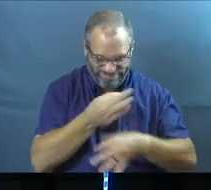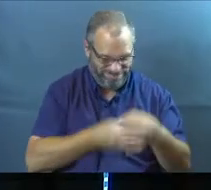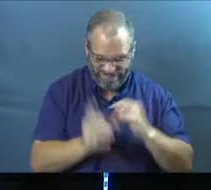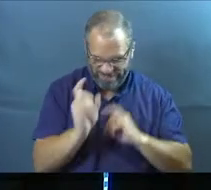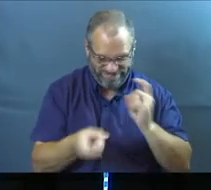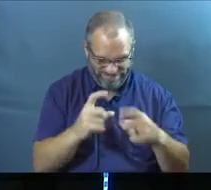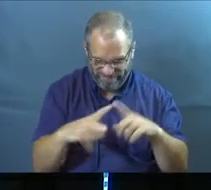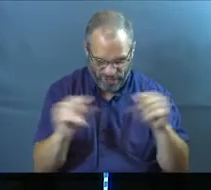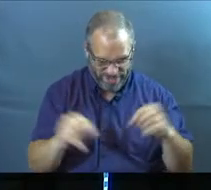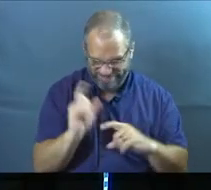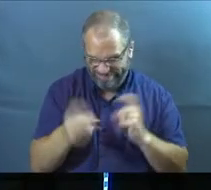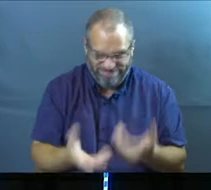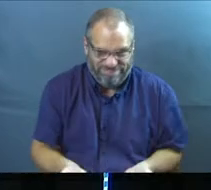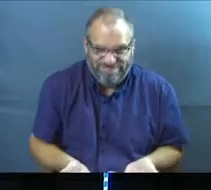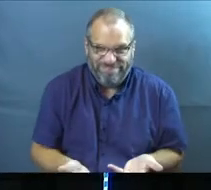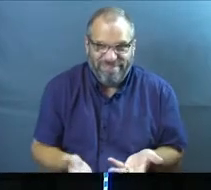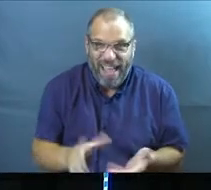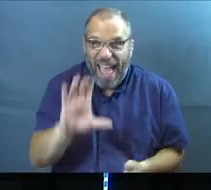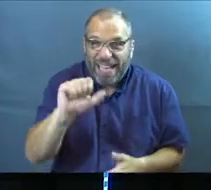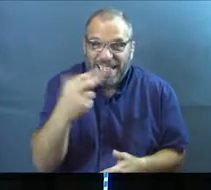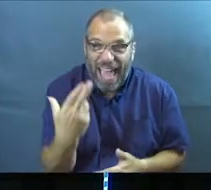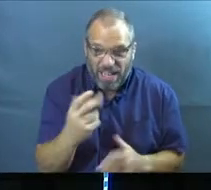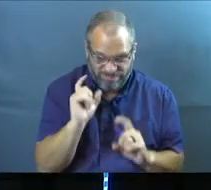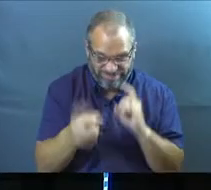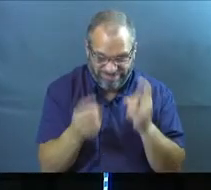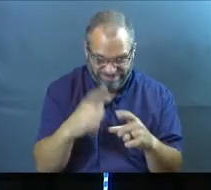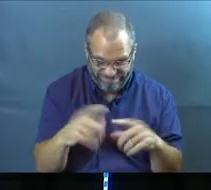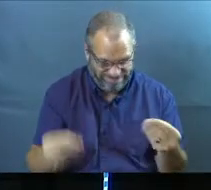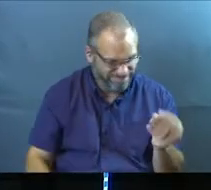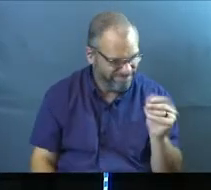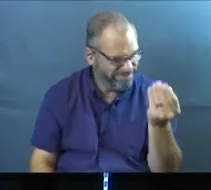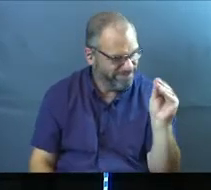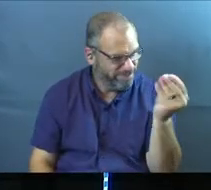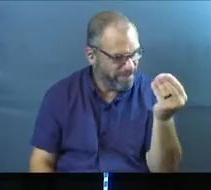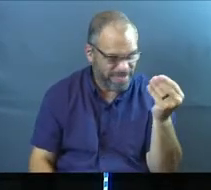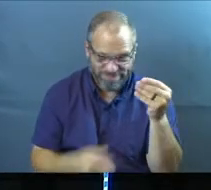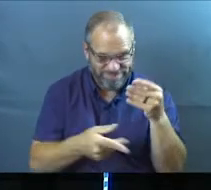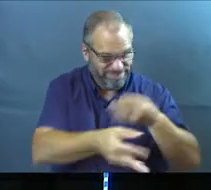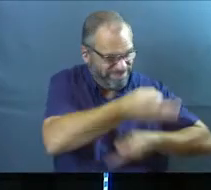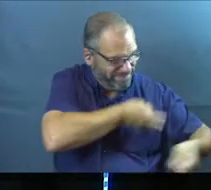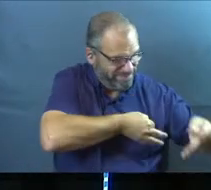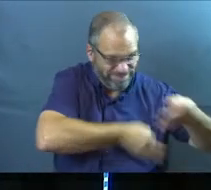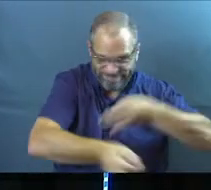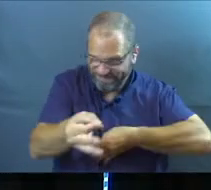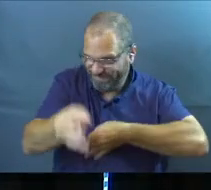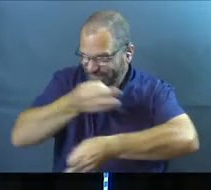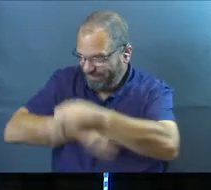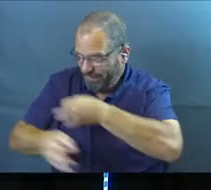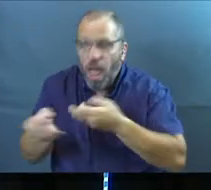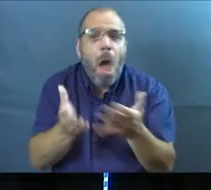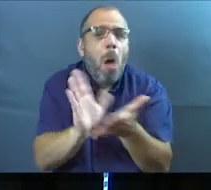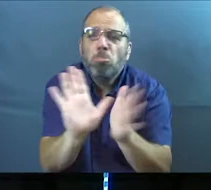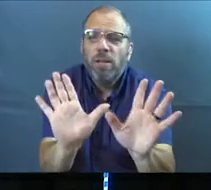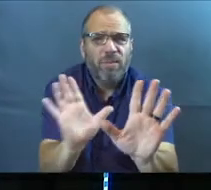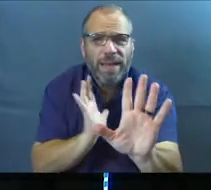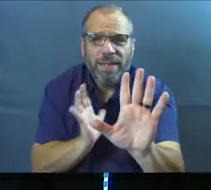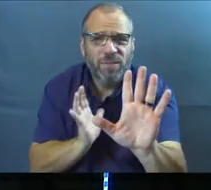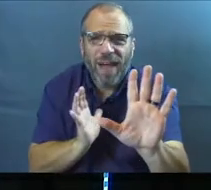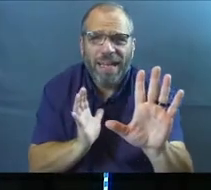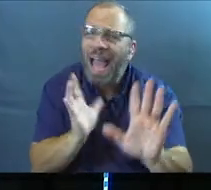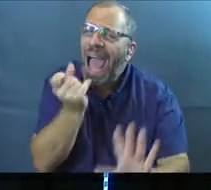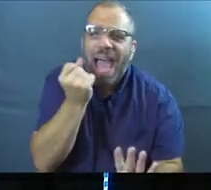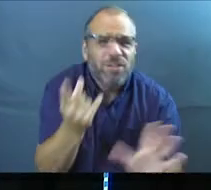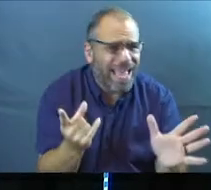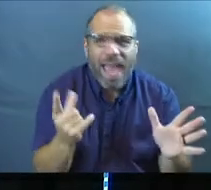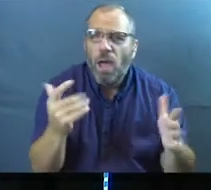cards and putting cash in cards. And we just trade them around. And it's okay. And